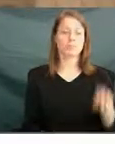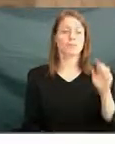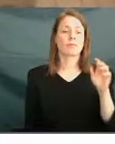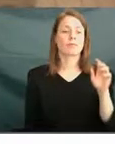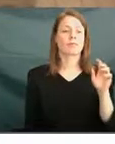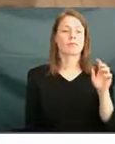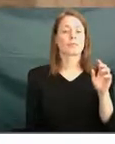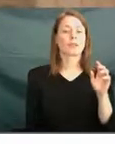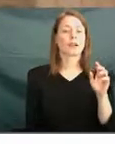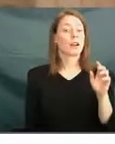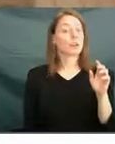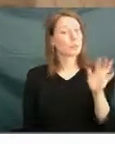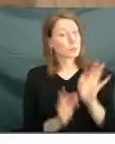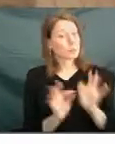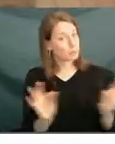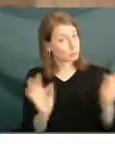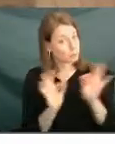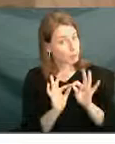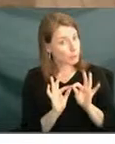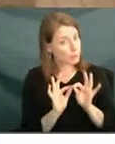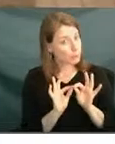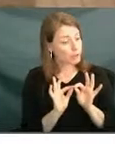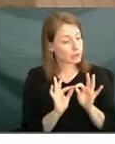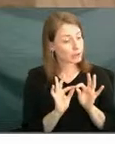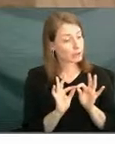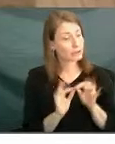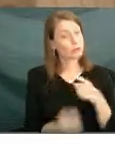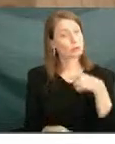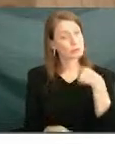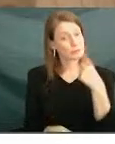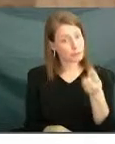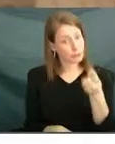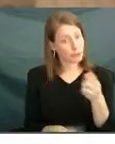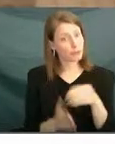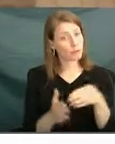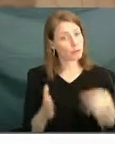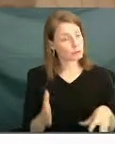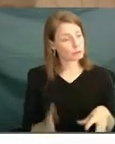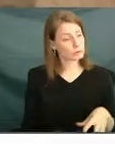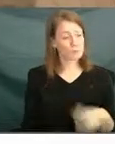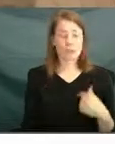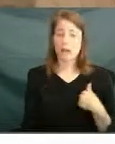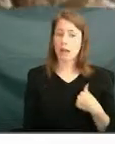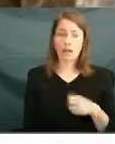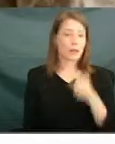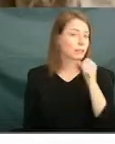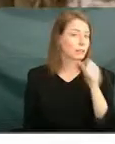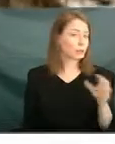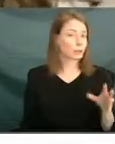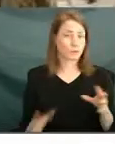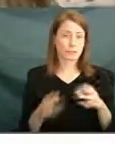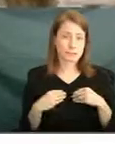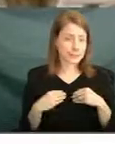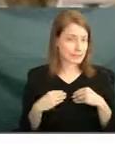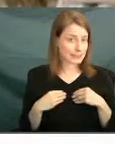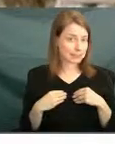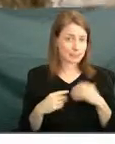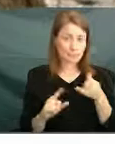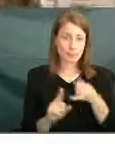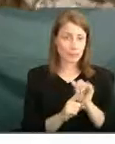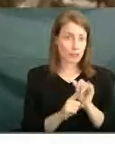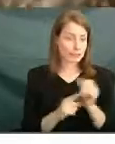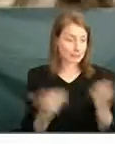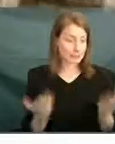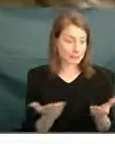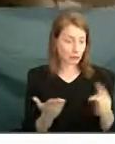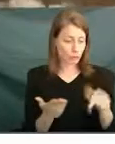do not accept bullying in this class and at this school. A